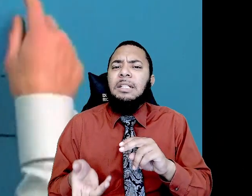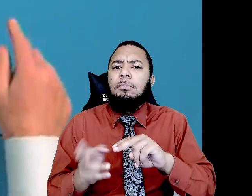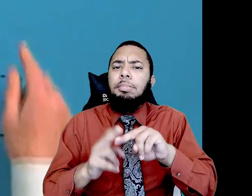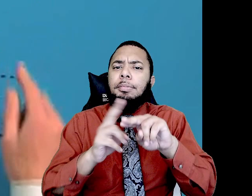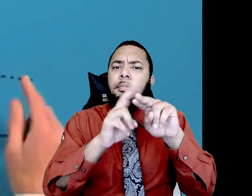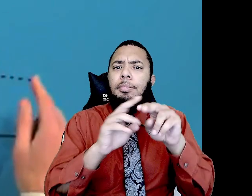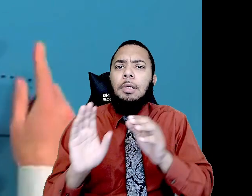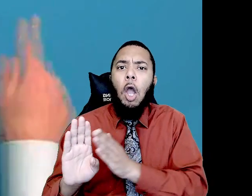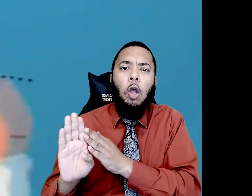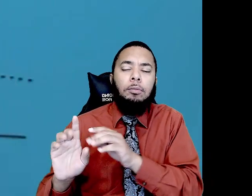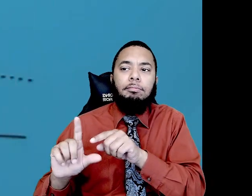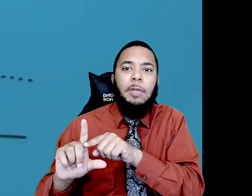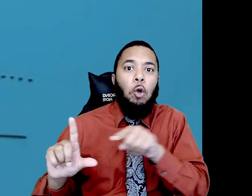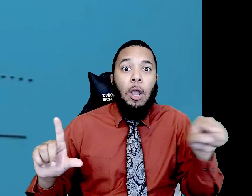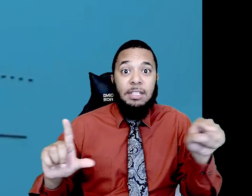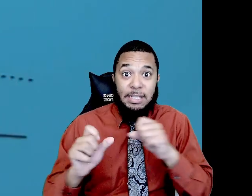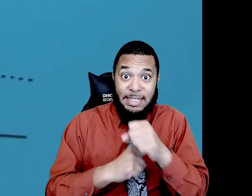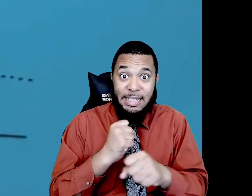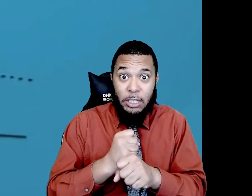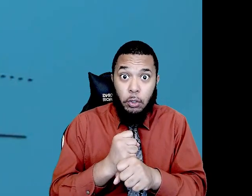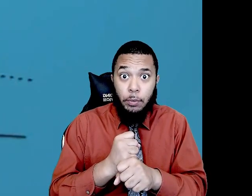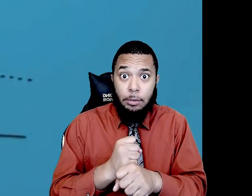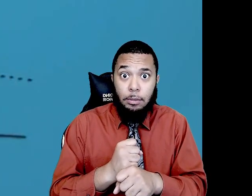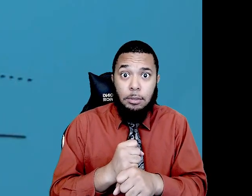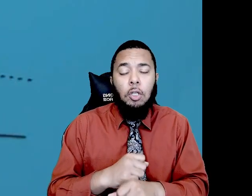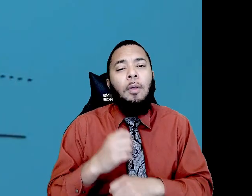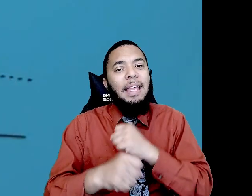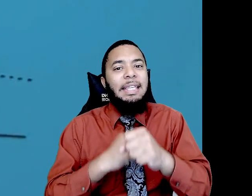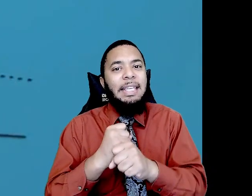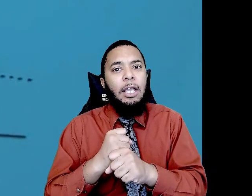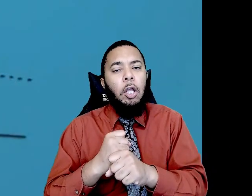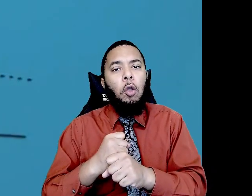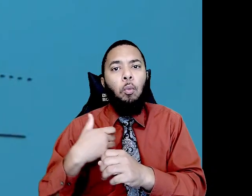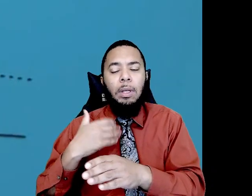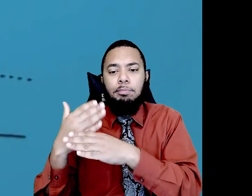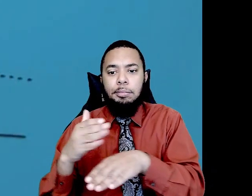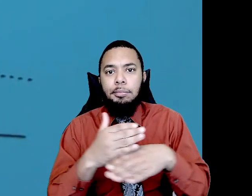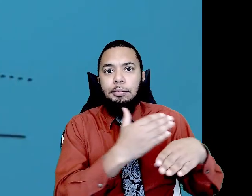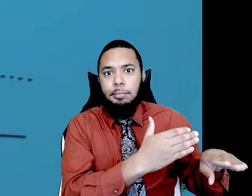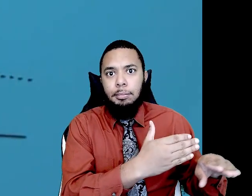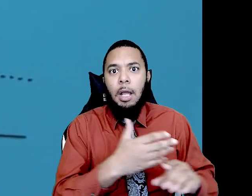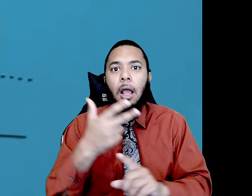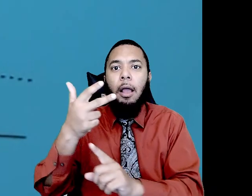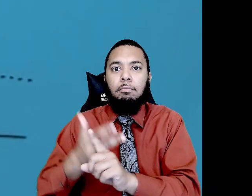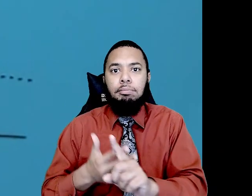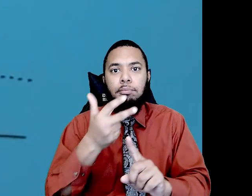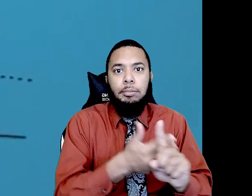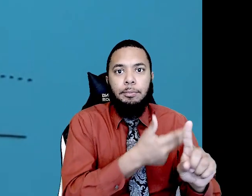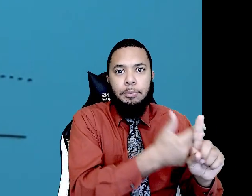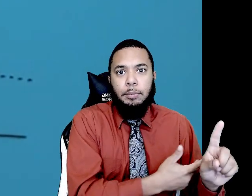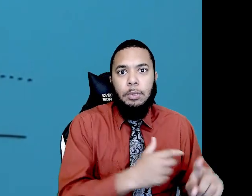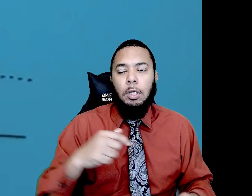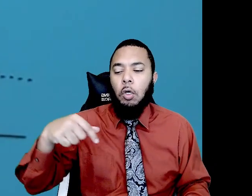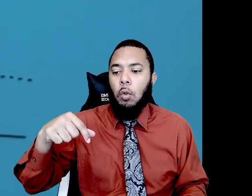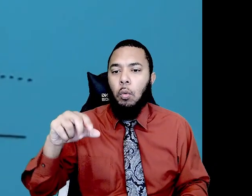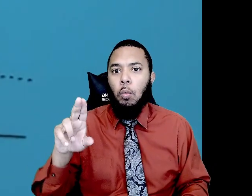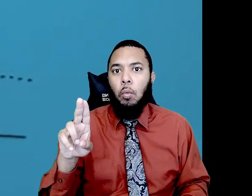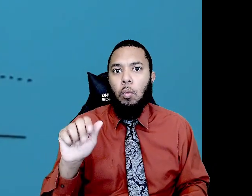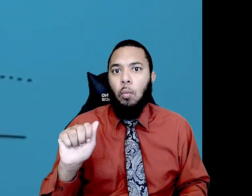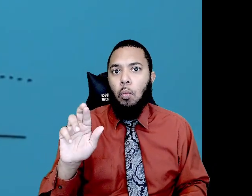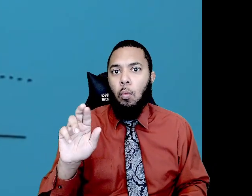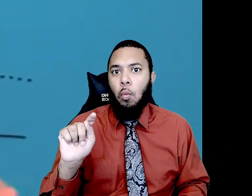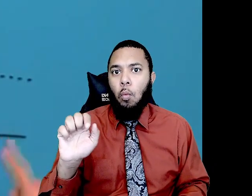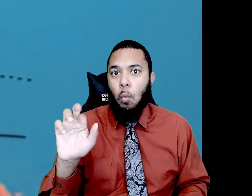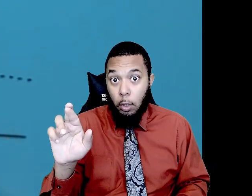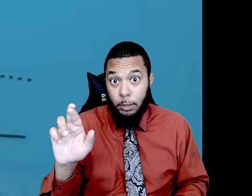Well, if we split the year into quarters, right? A quarter of a year is 3 months, a half a year is 6 months, 3/4